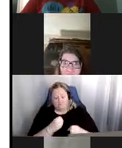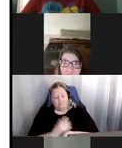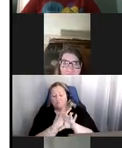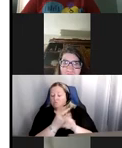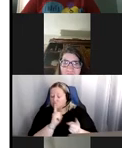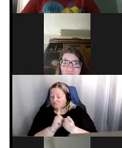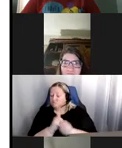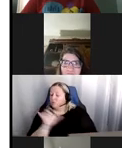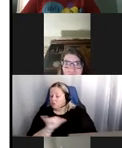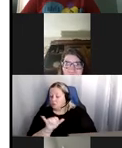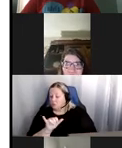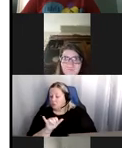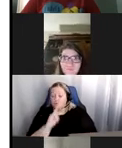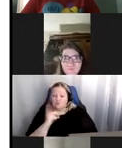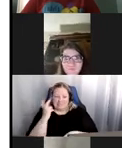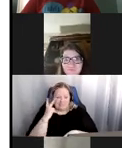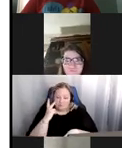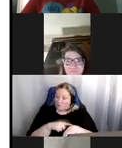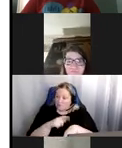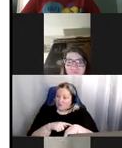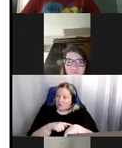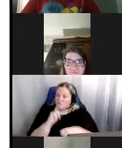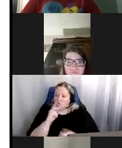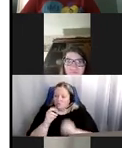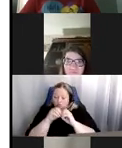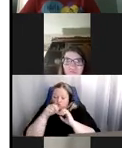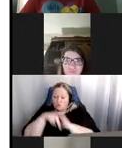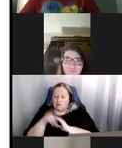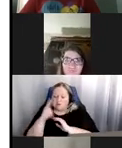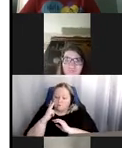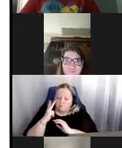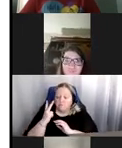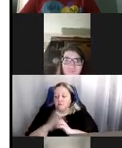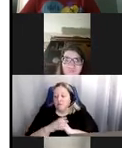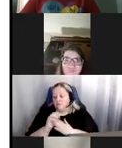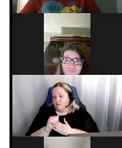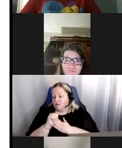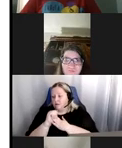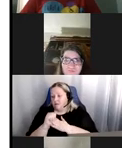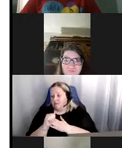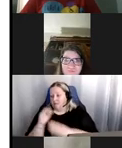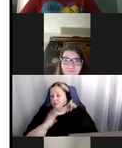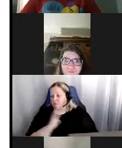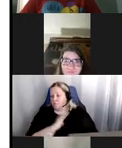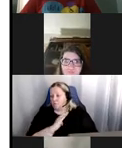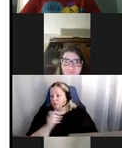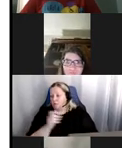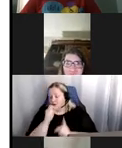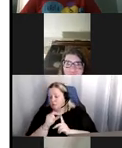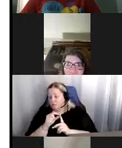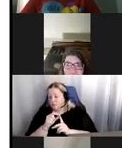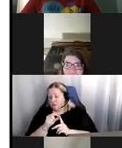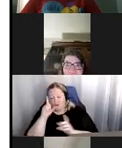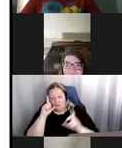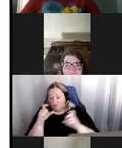well. So be sure to see what times and be sure to drop on in. The leaderboard, passport, and photo sections can